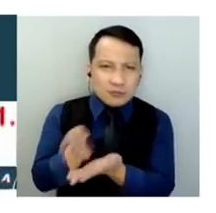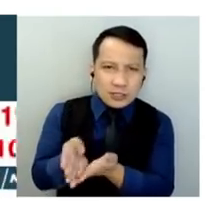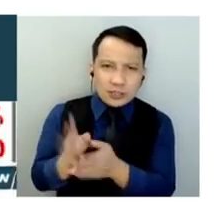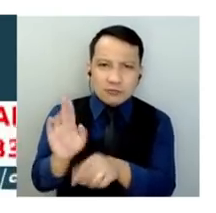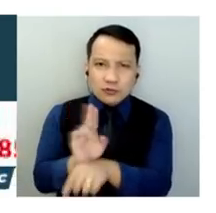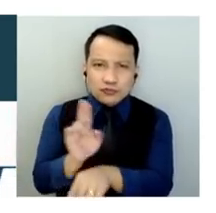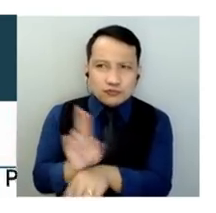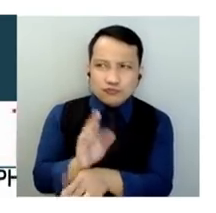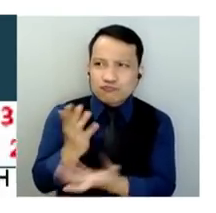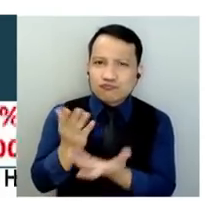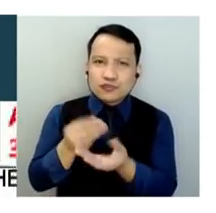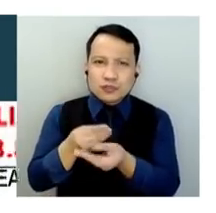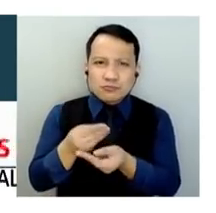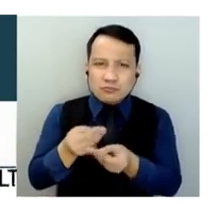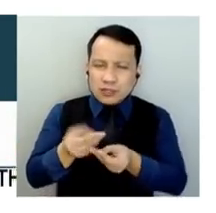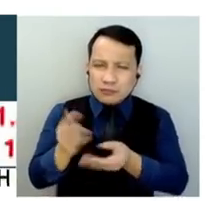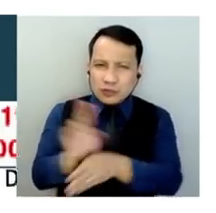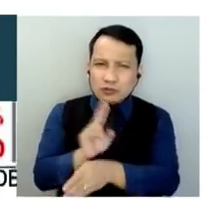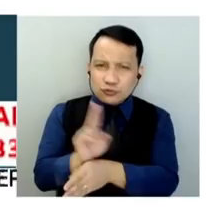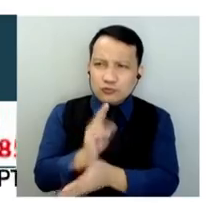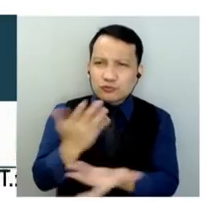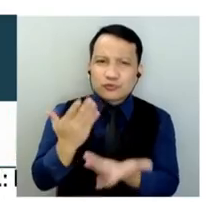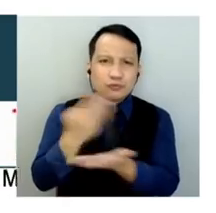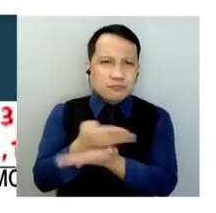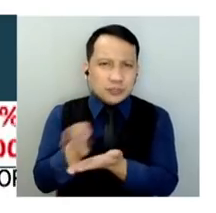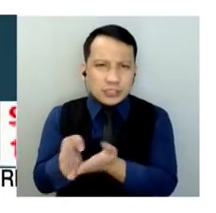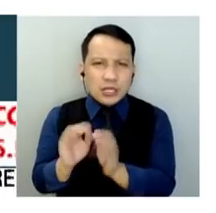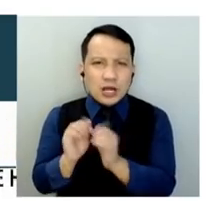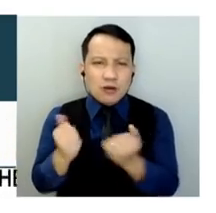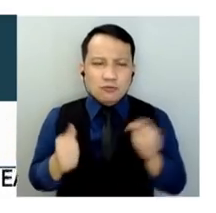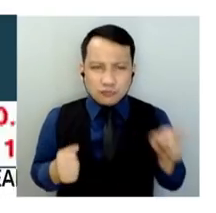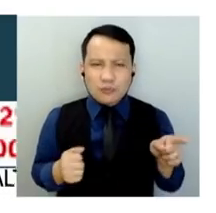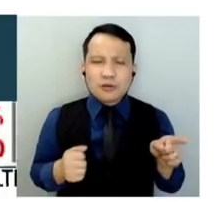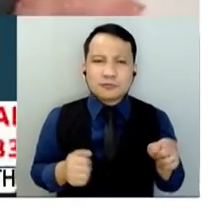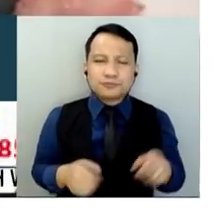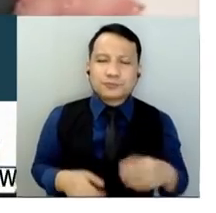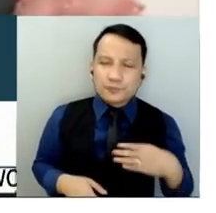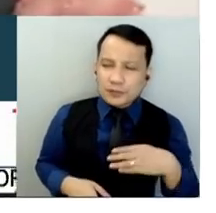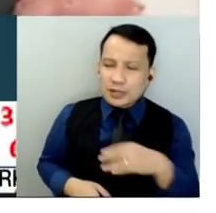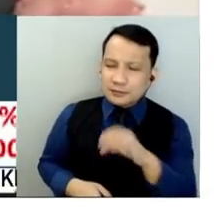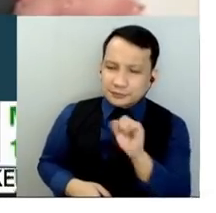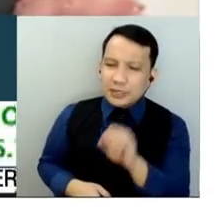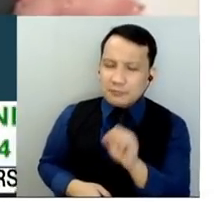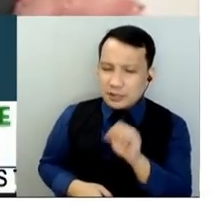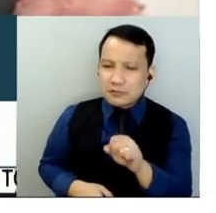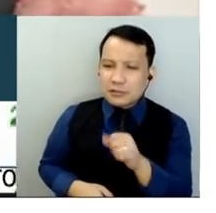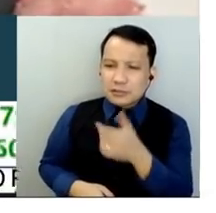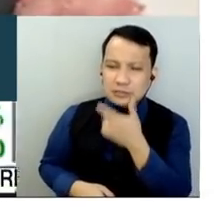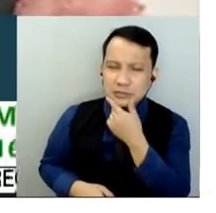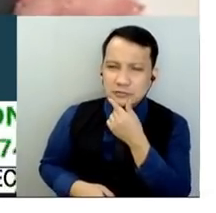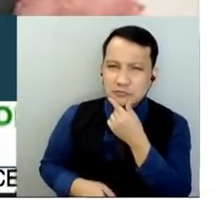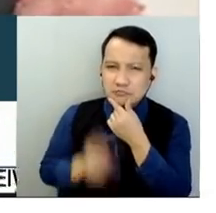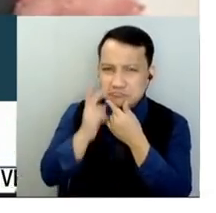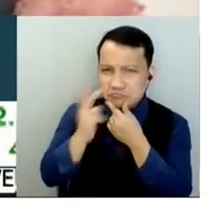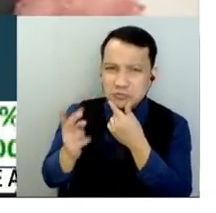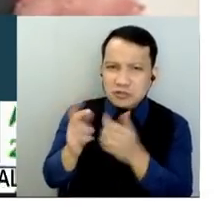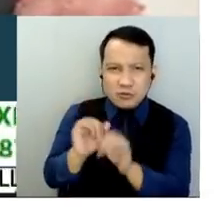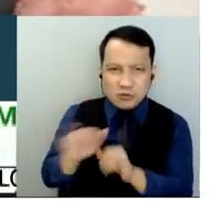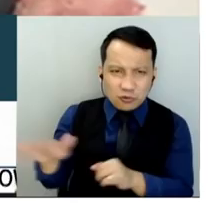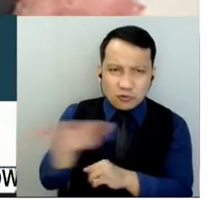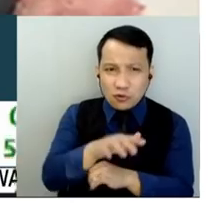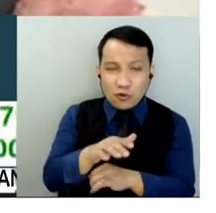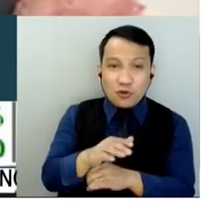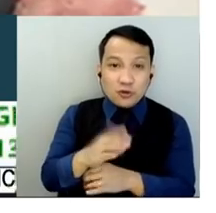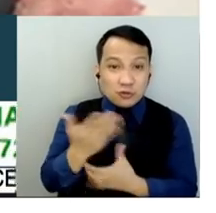utilization of the budget, Congresswoman? Well, yes. As we know, now we've been seeing all of these COA